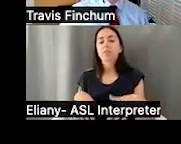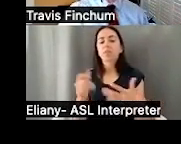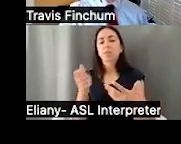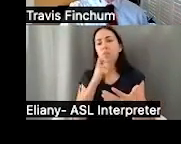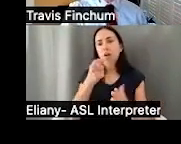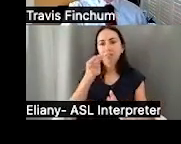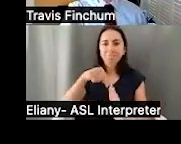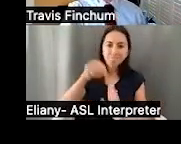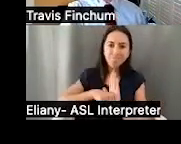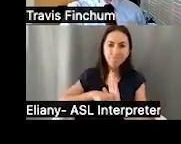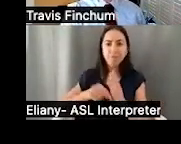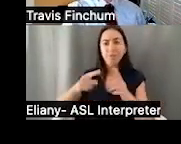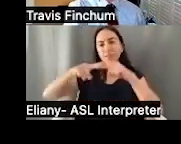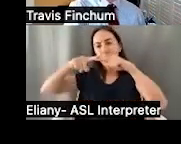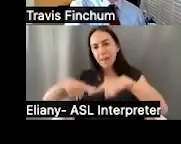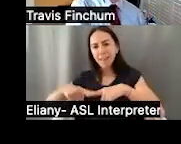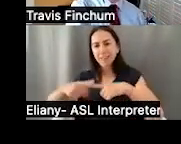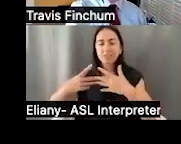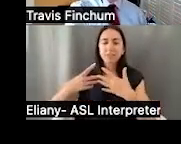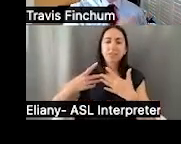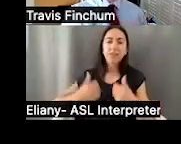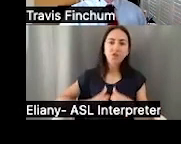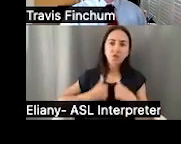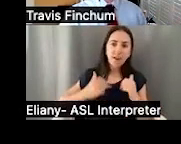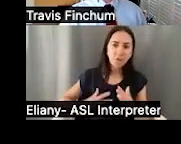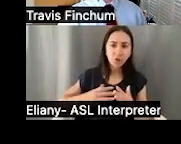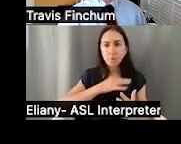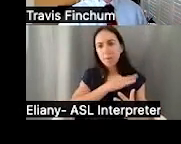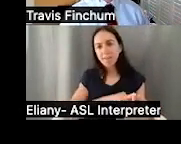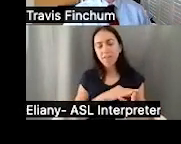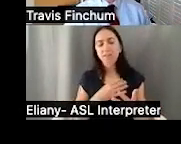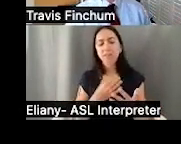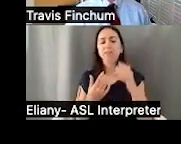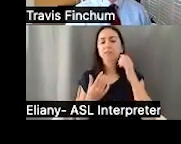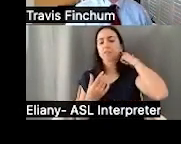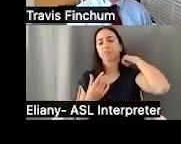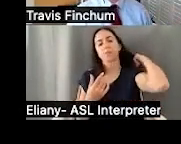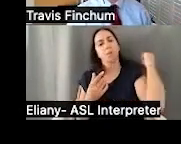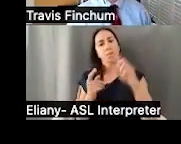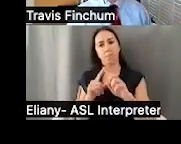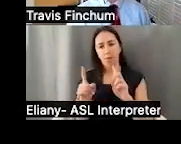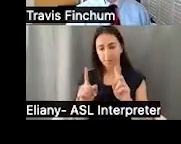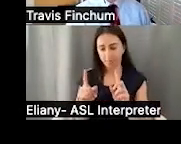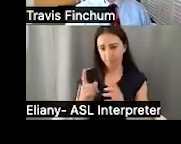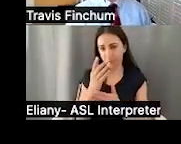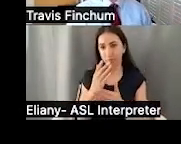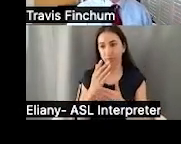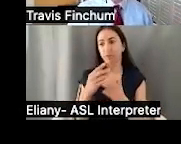have to do with dependents and survivors benefits through Social Security. So there are benefits that if a